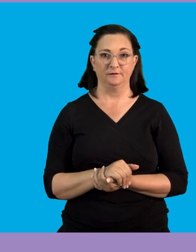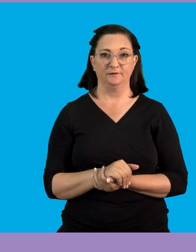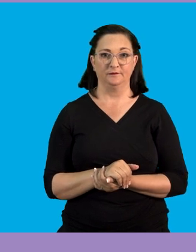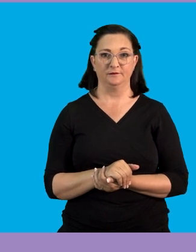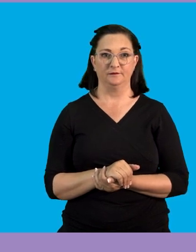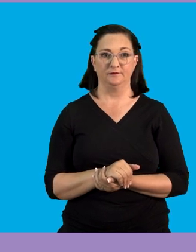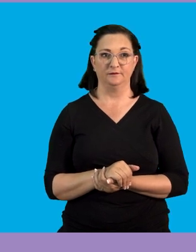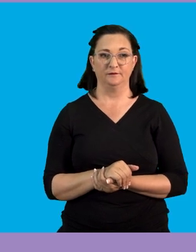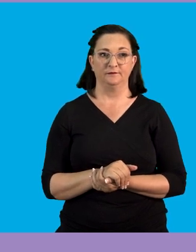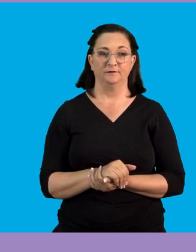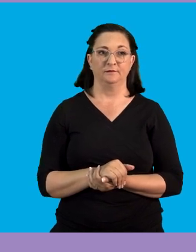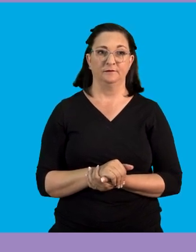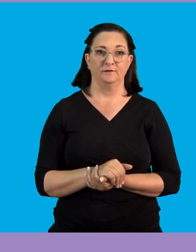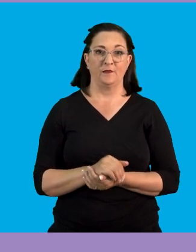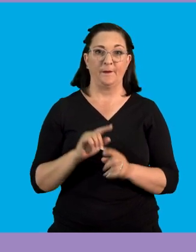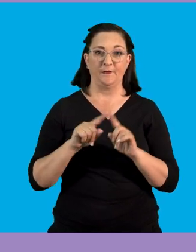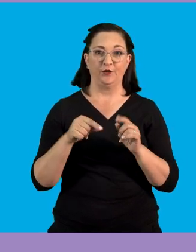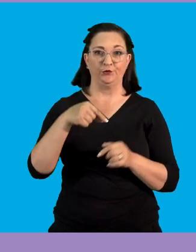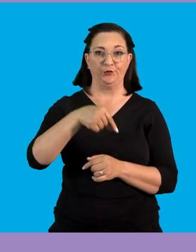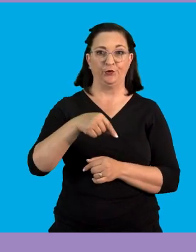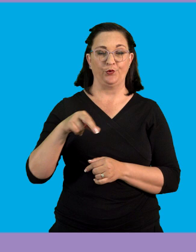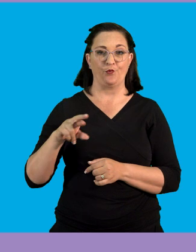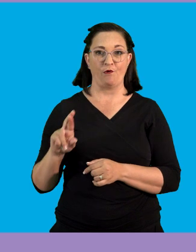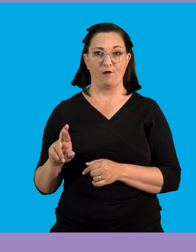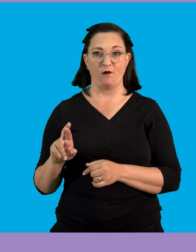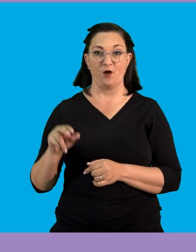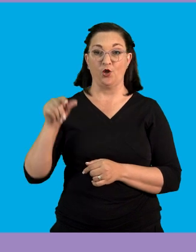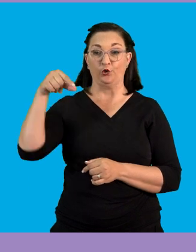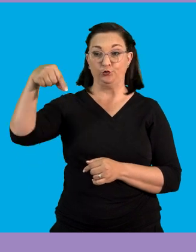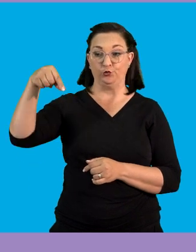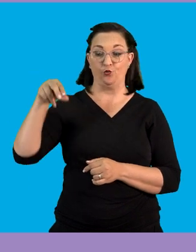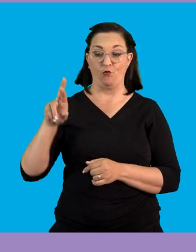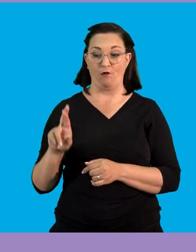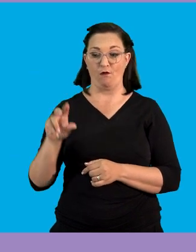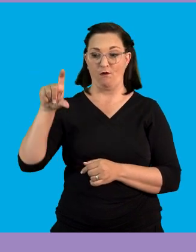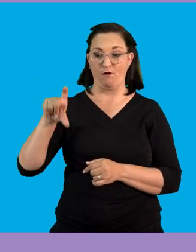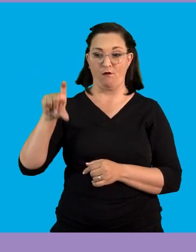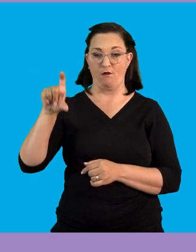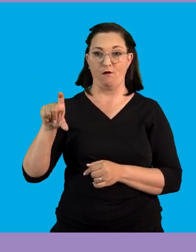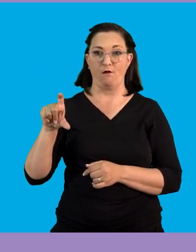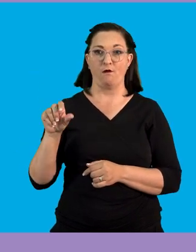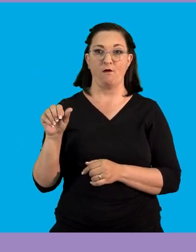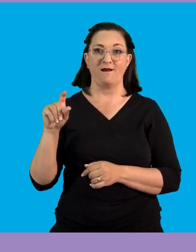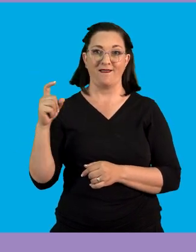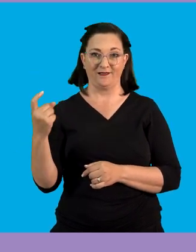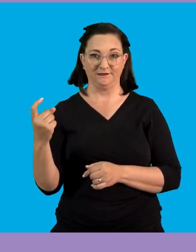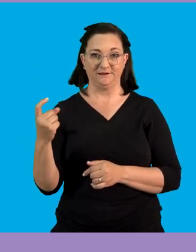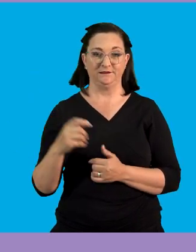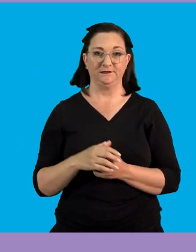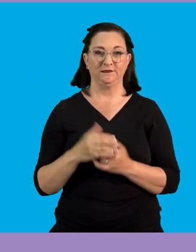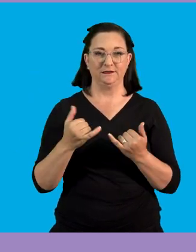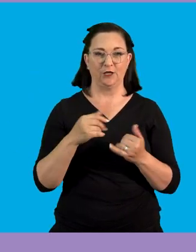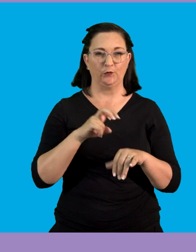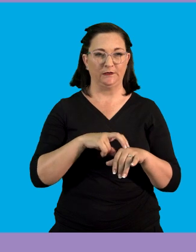3x centimeters, and then QR equals to x centimeters. And